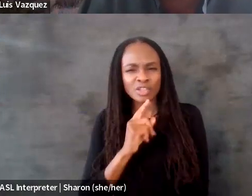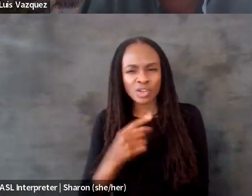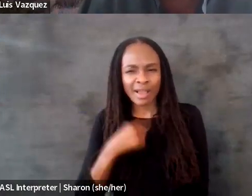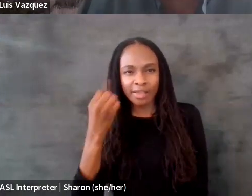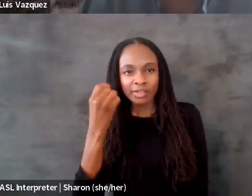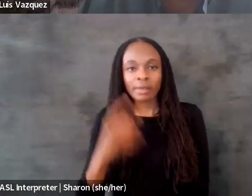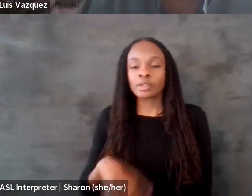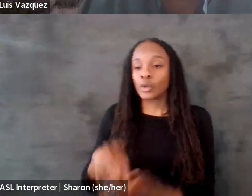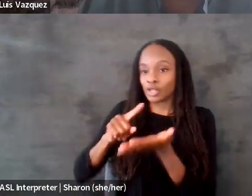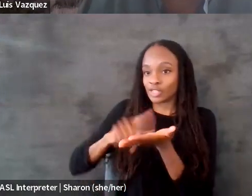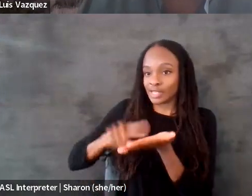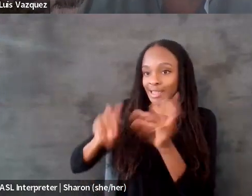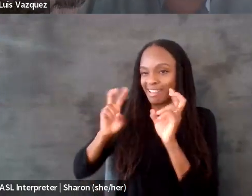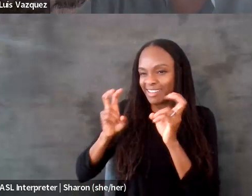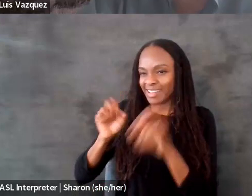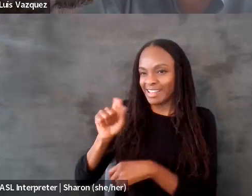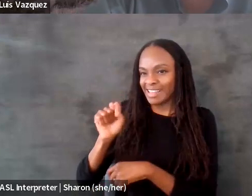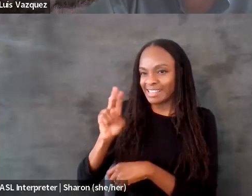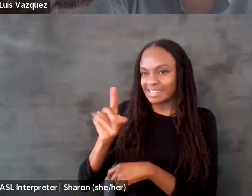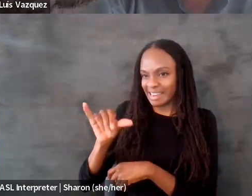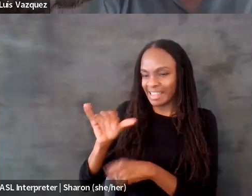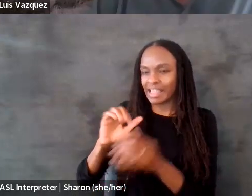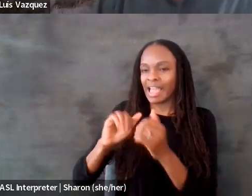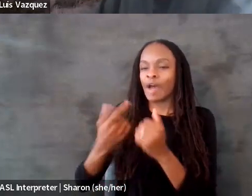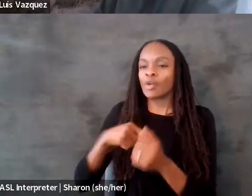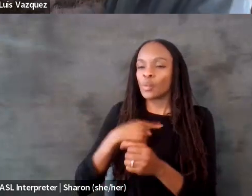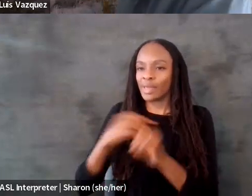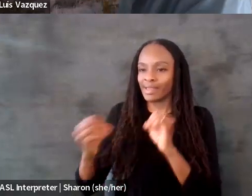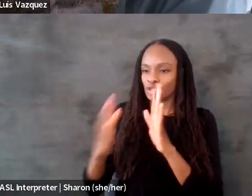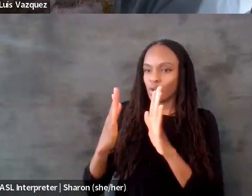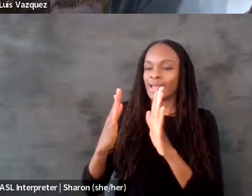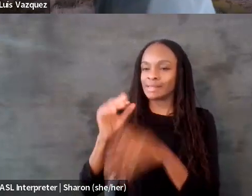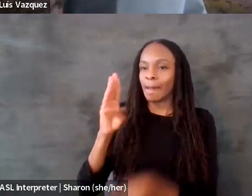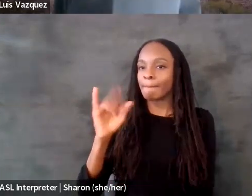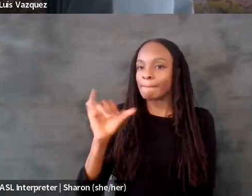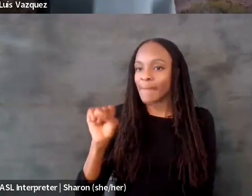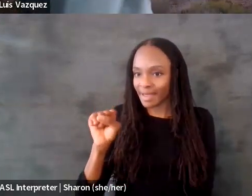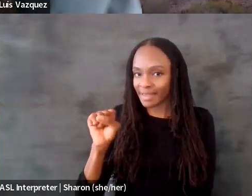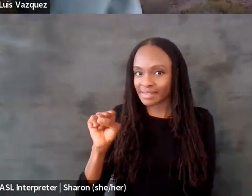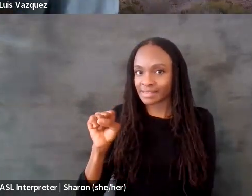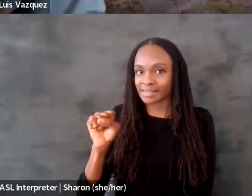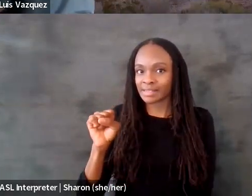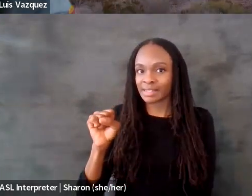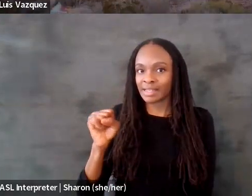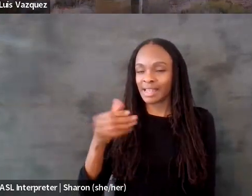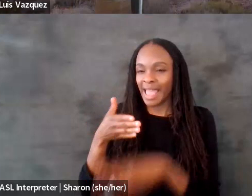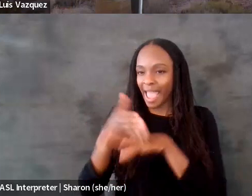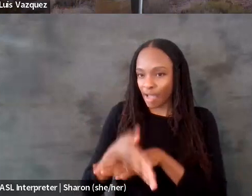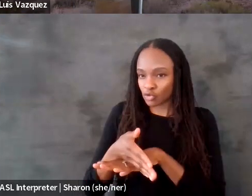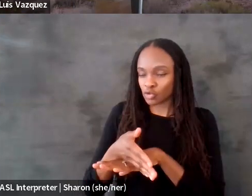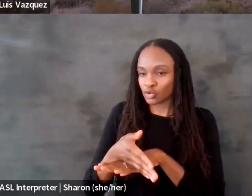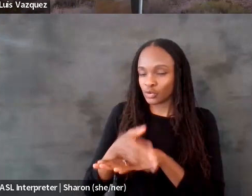study was in parentheses. The question was, how do we address bias once? And we're guessing a study is